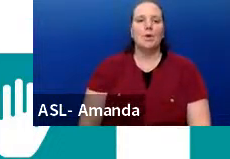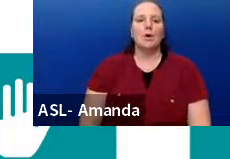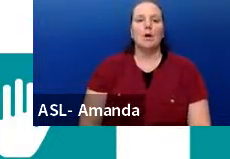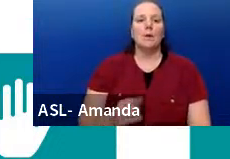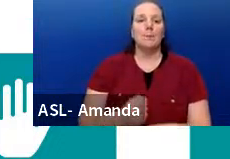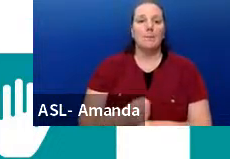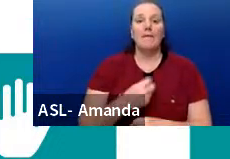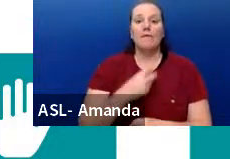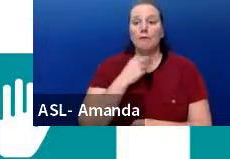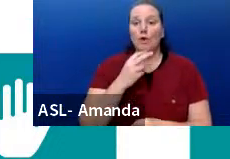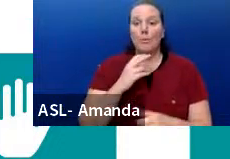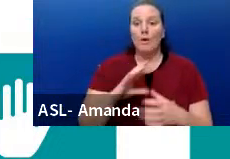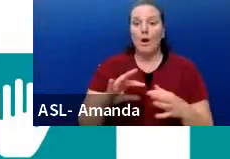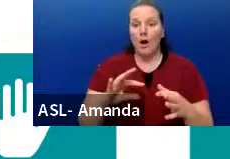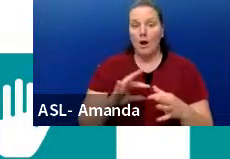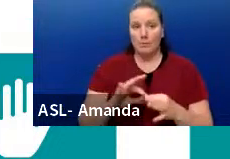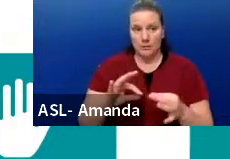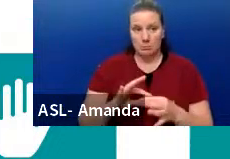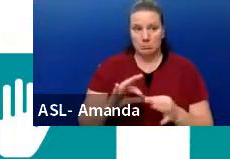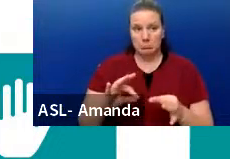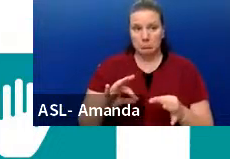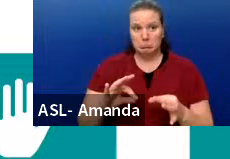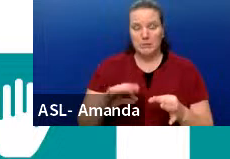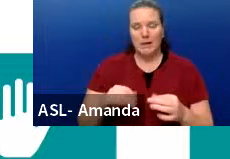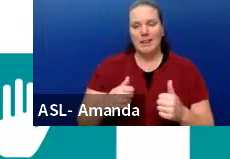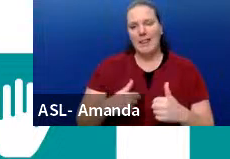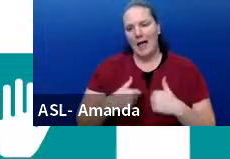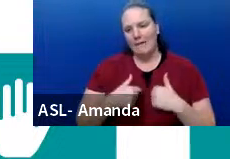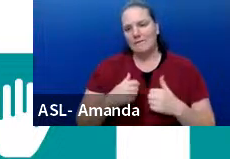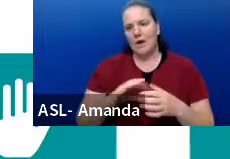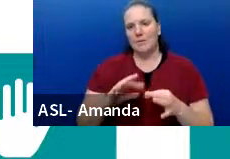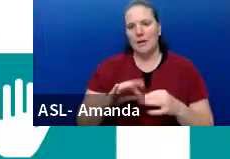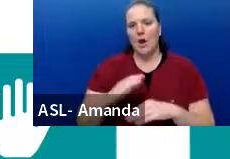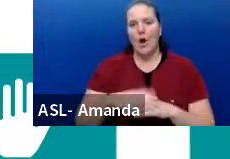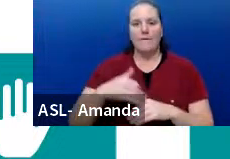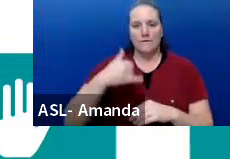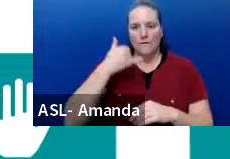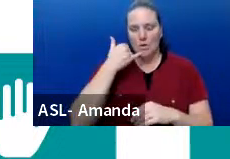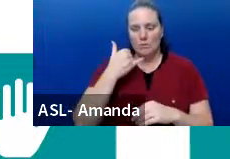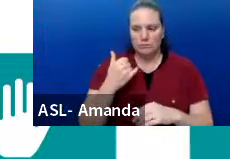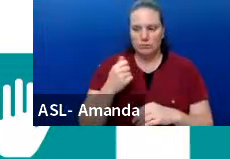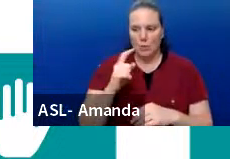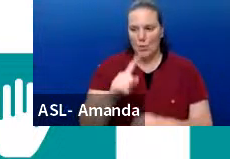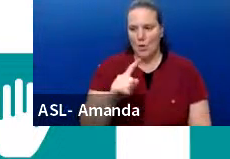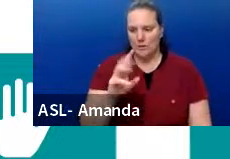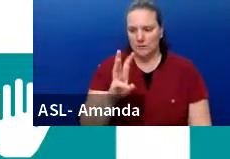a verbal public comment, to make a live comment via phone, dial